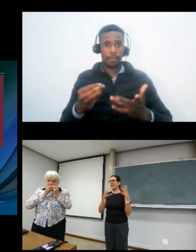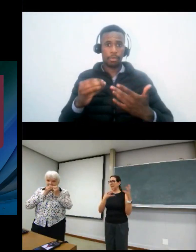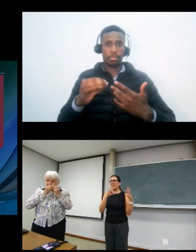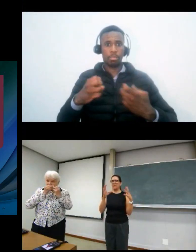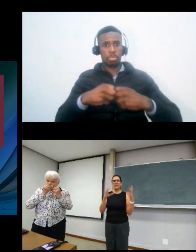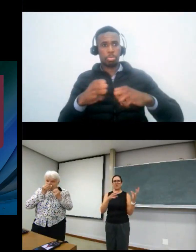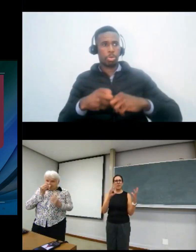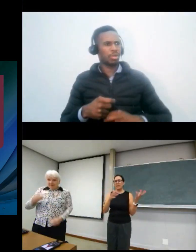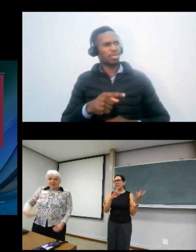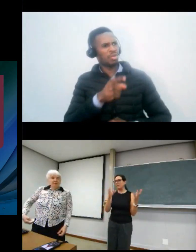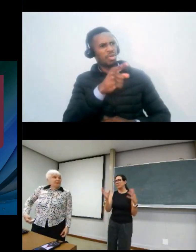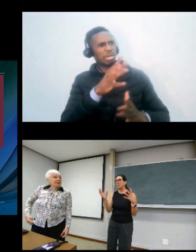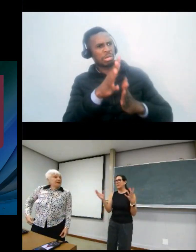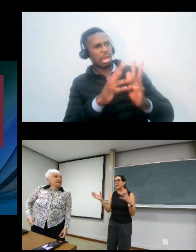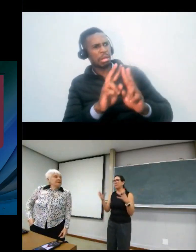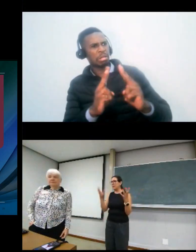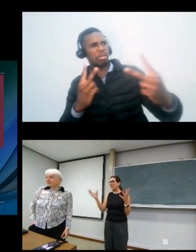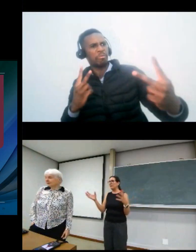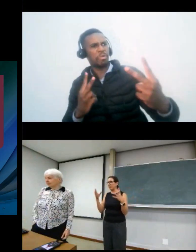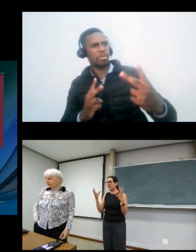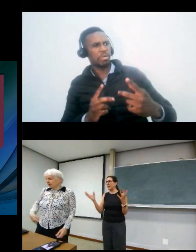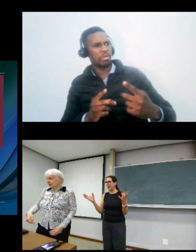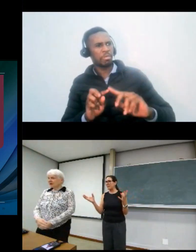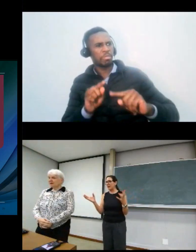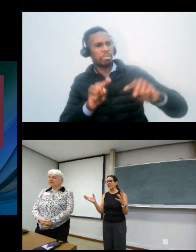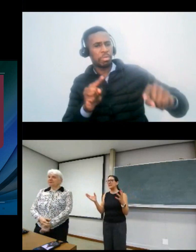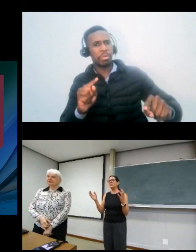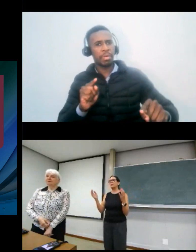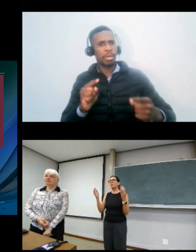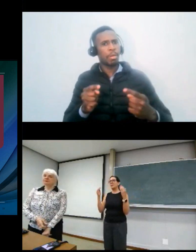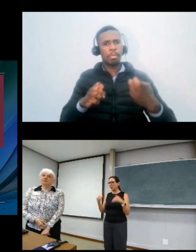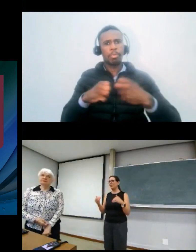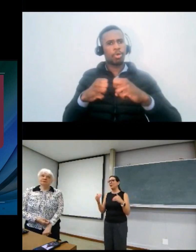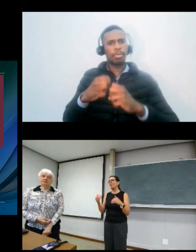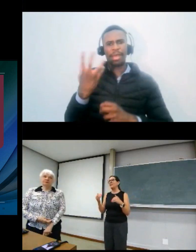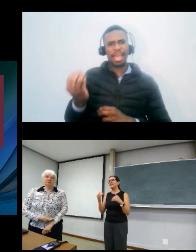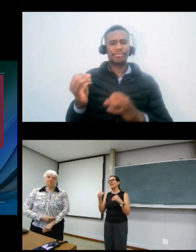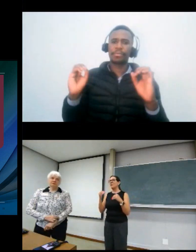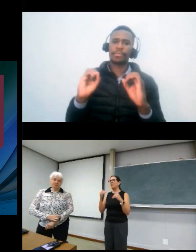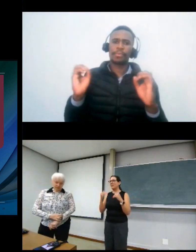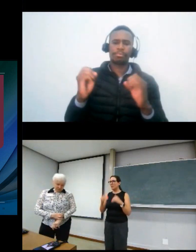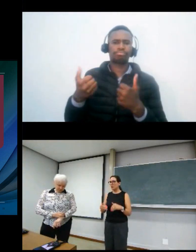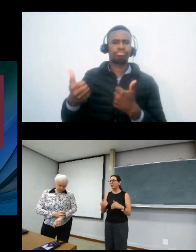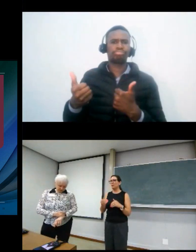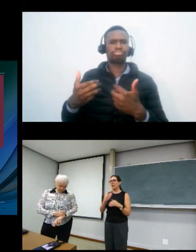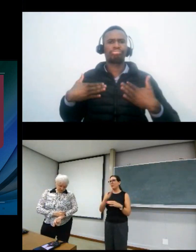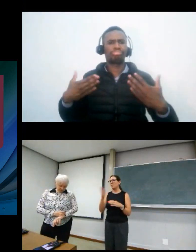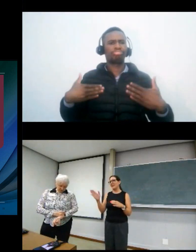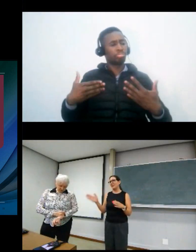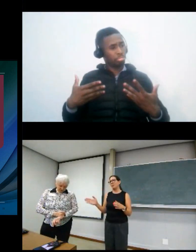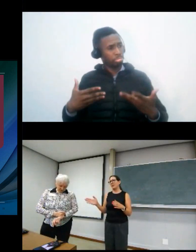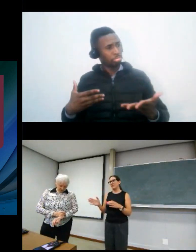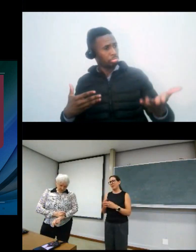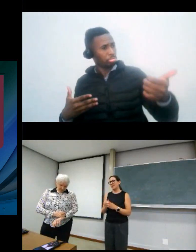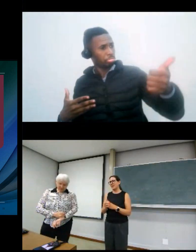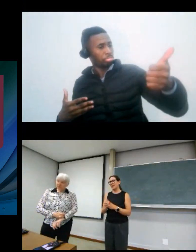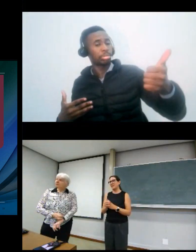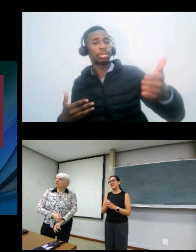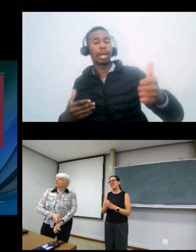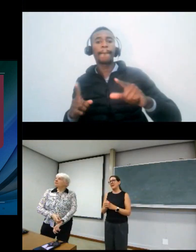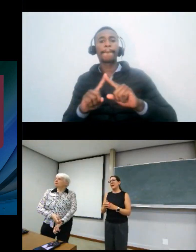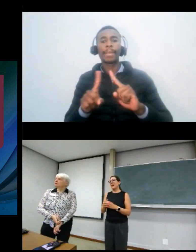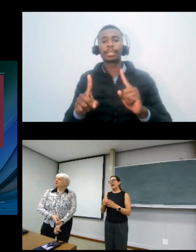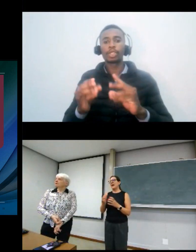because they generally might be familiar with the other signs, but what we don't know is whether children are familiar with